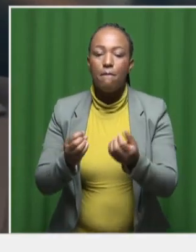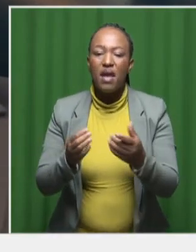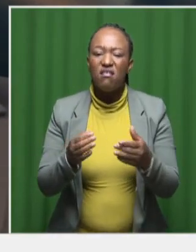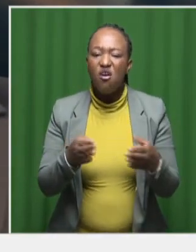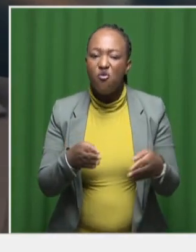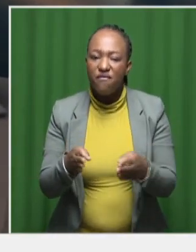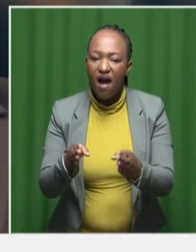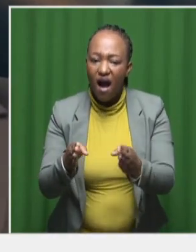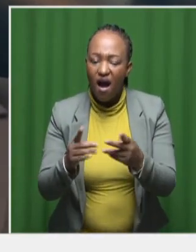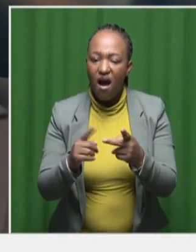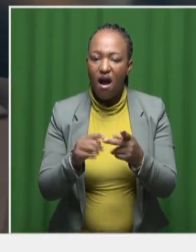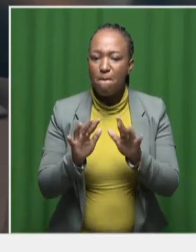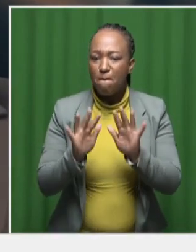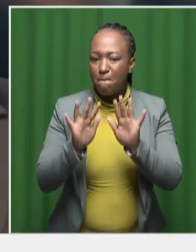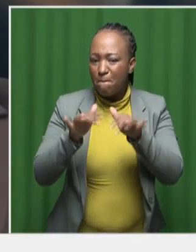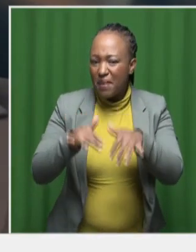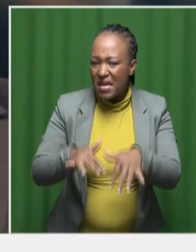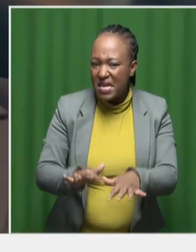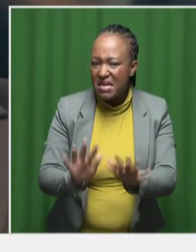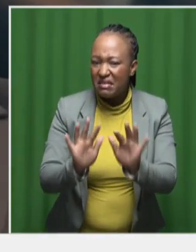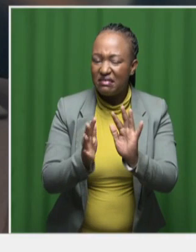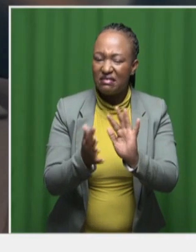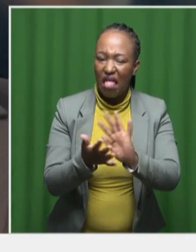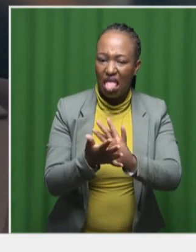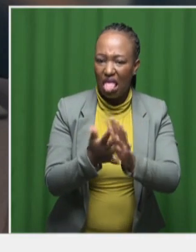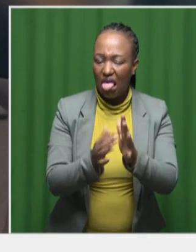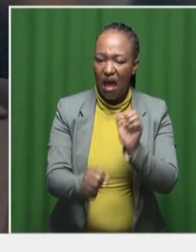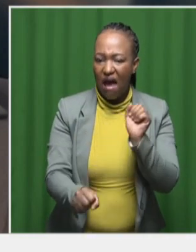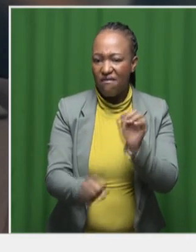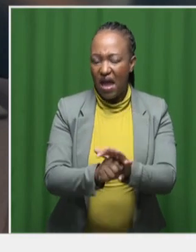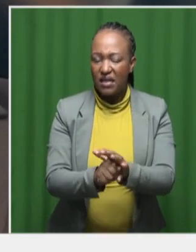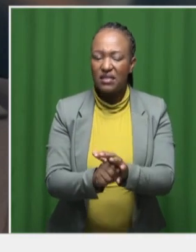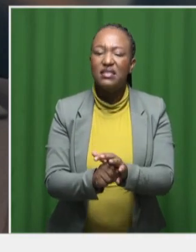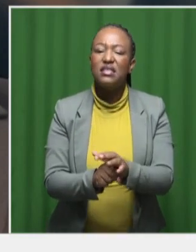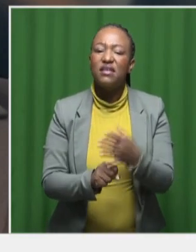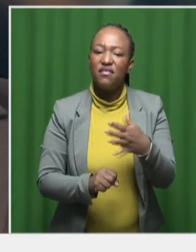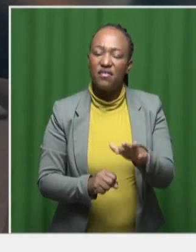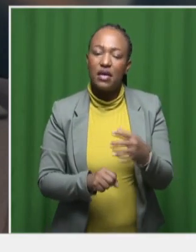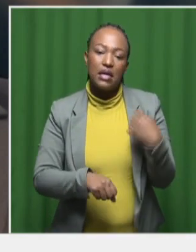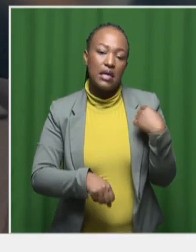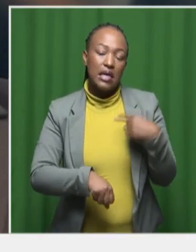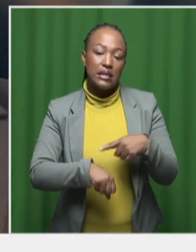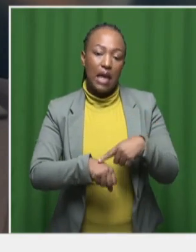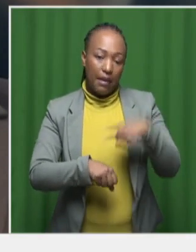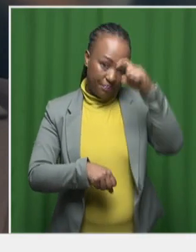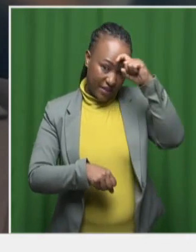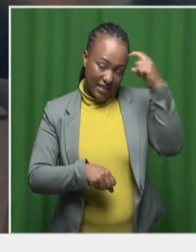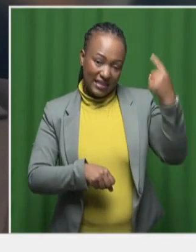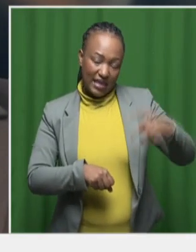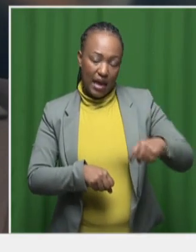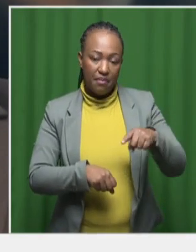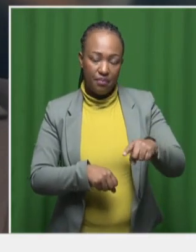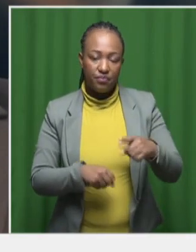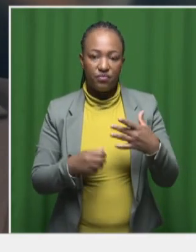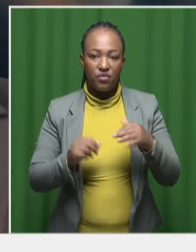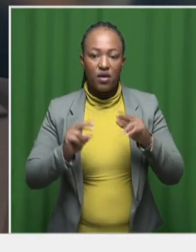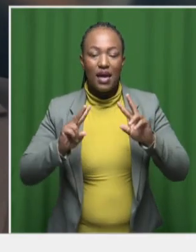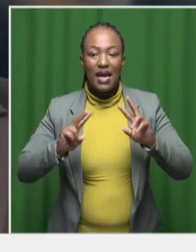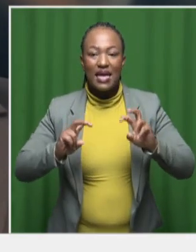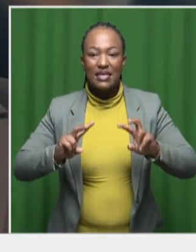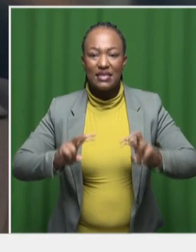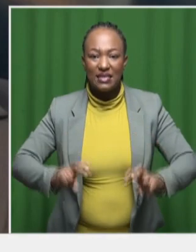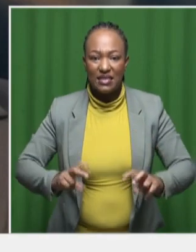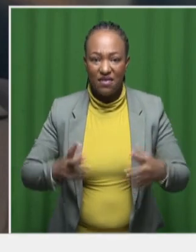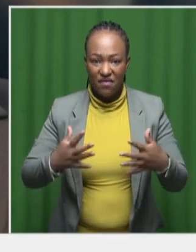course adversely affected tourism over the summer holiday seasons. Now, the Zubera Institute for Research and Development